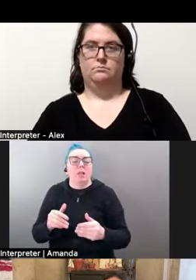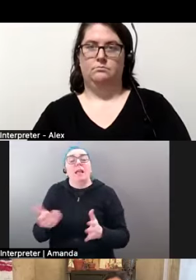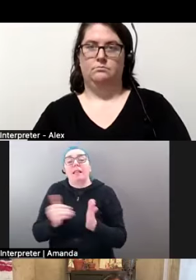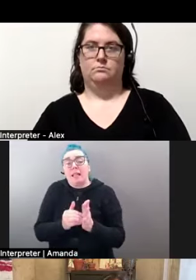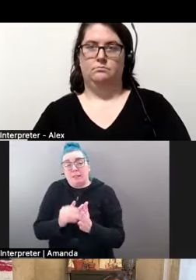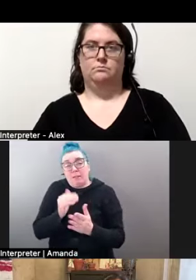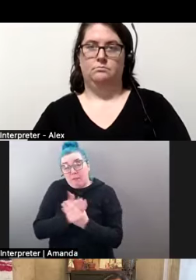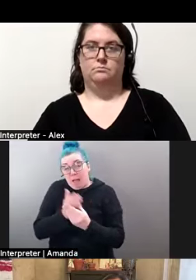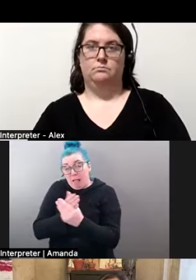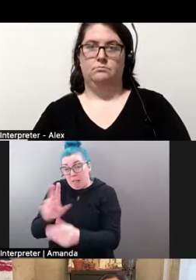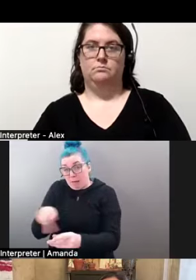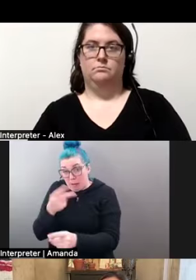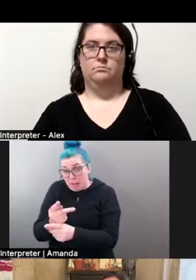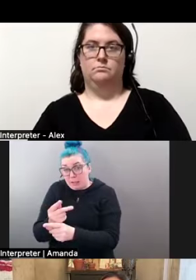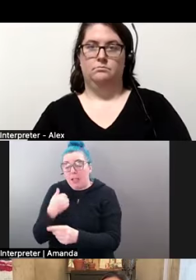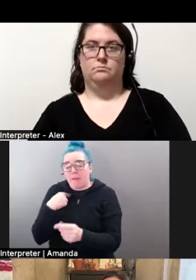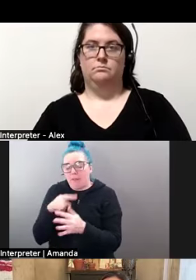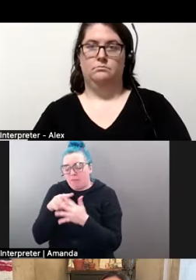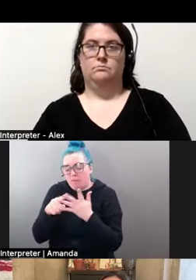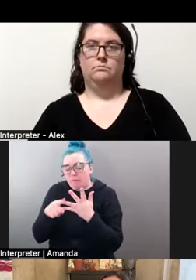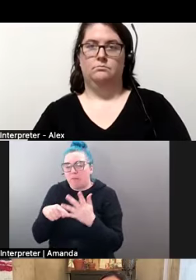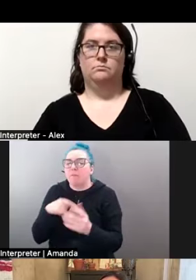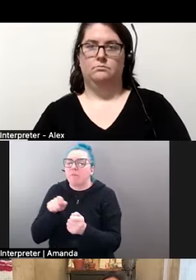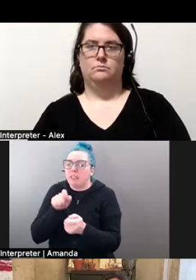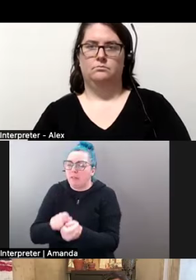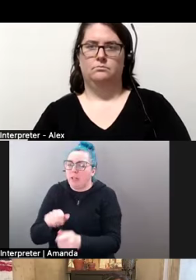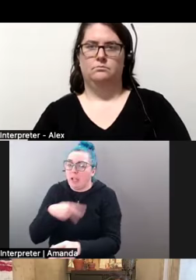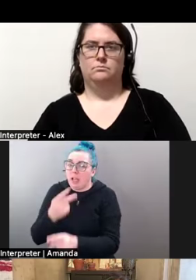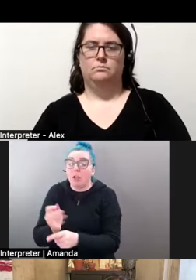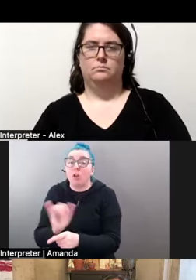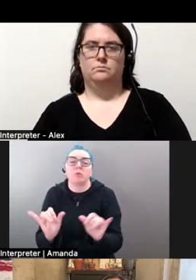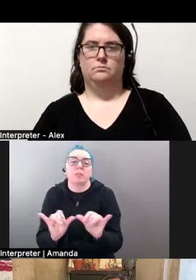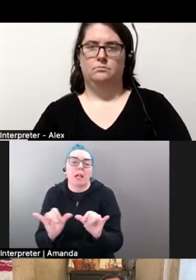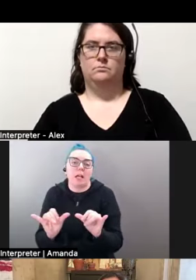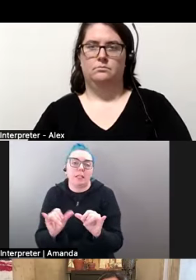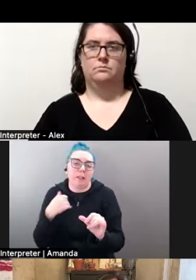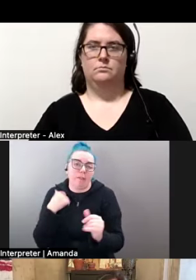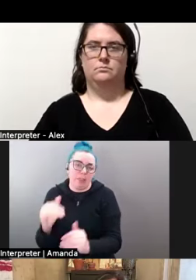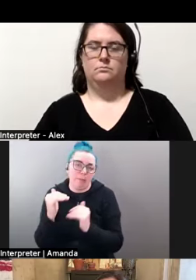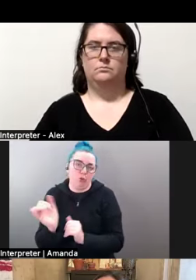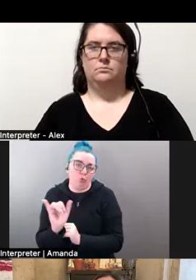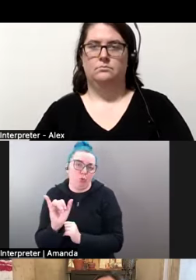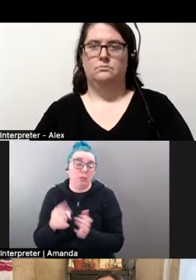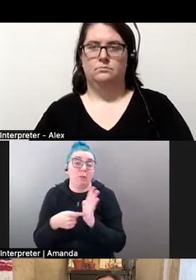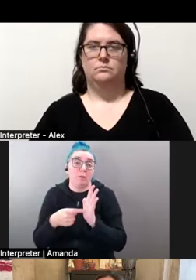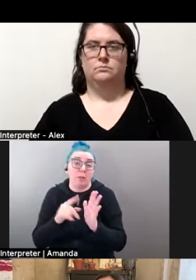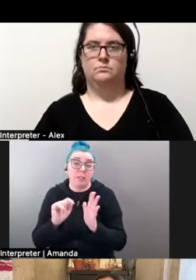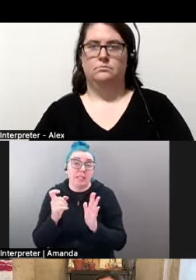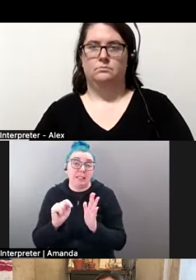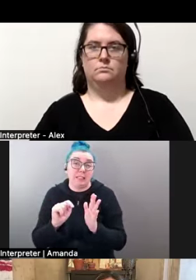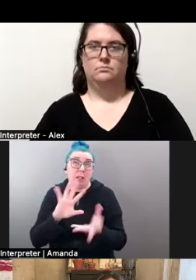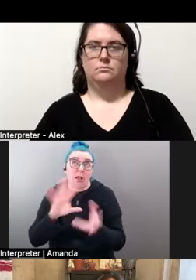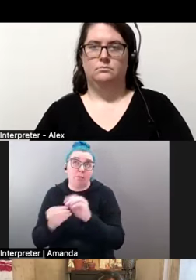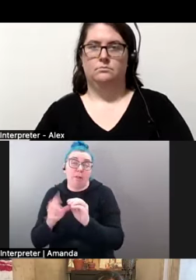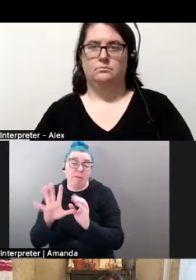and limit. So I think it's no more than 5 pages combined for all text and no more than